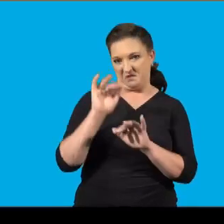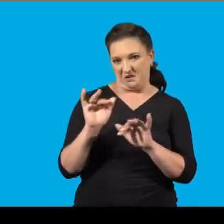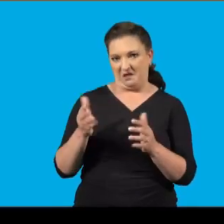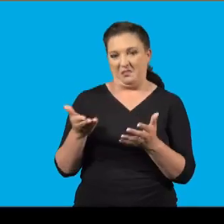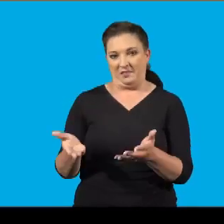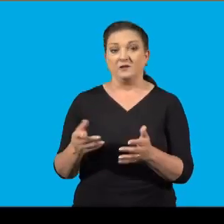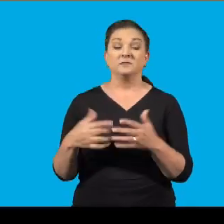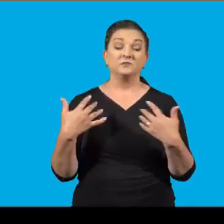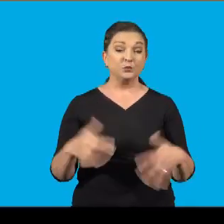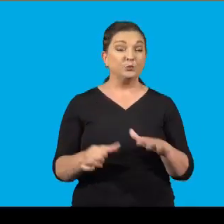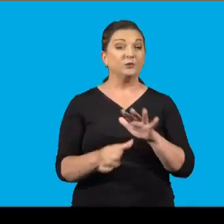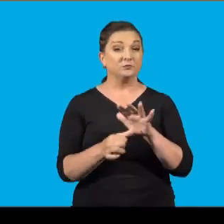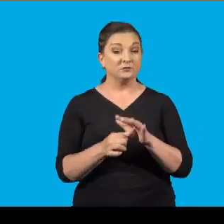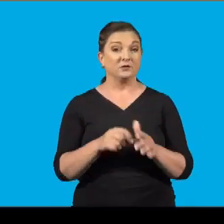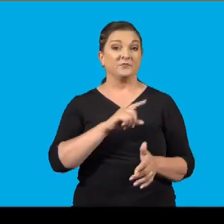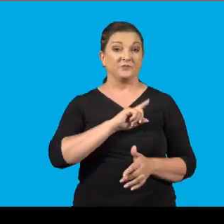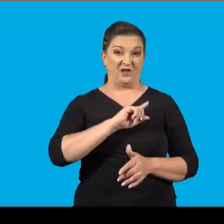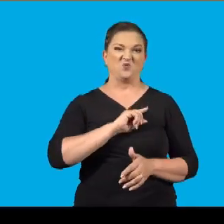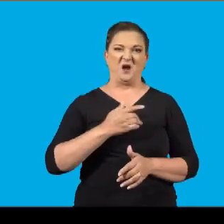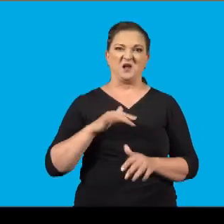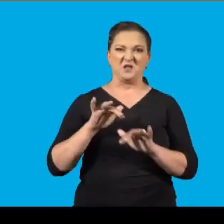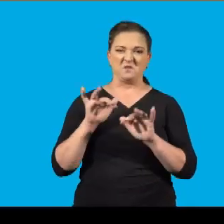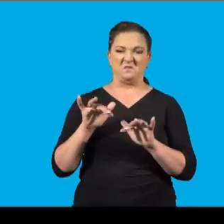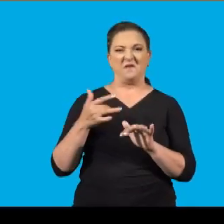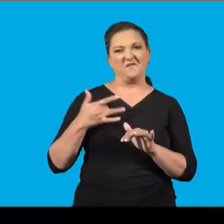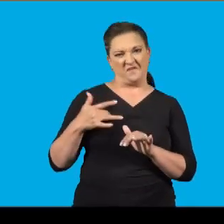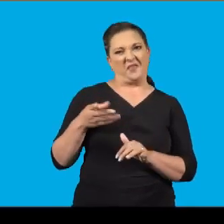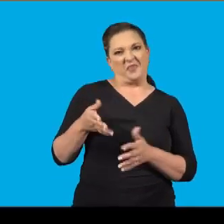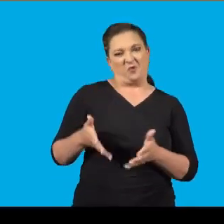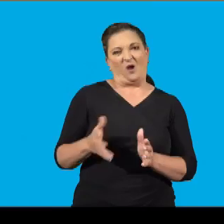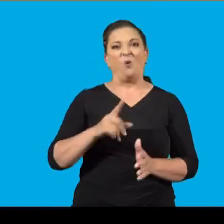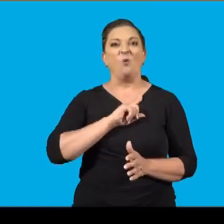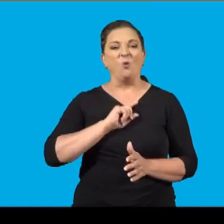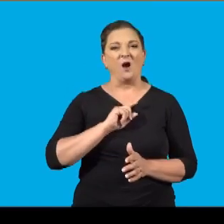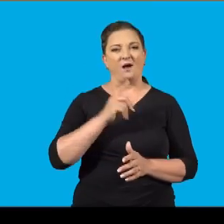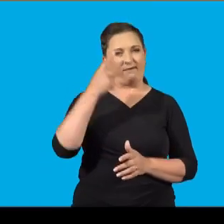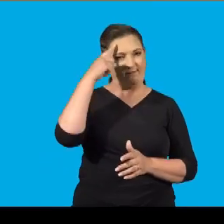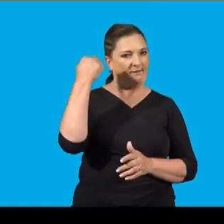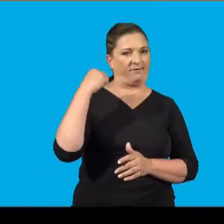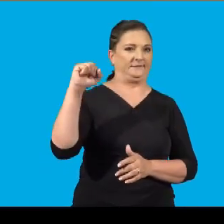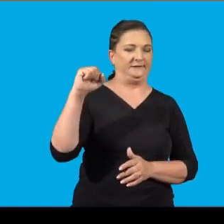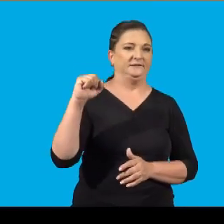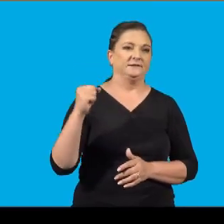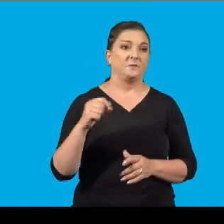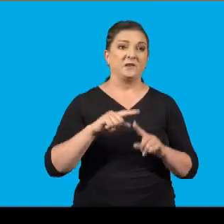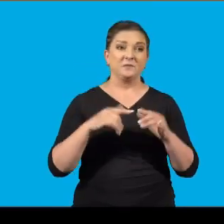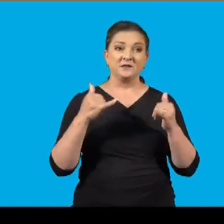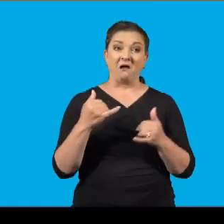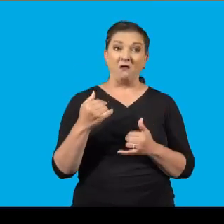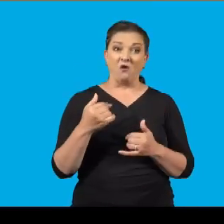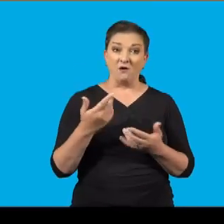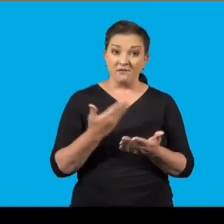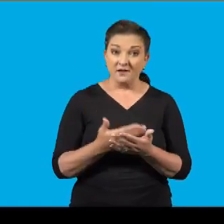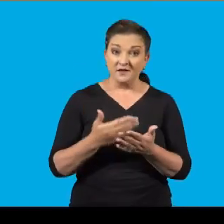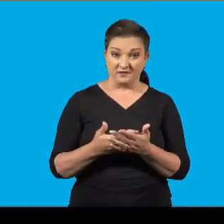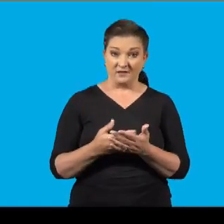very important to note that. So that is why Black people would feel that way, who demanded explanations to find